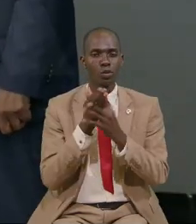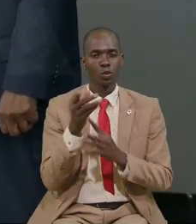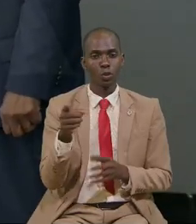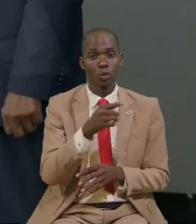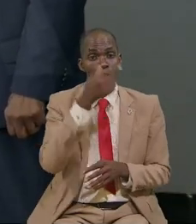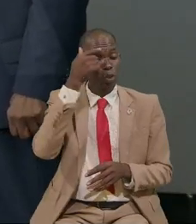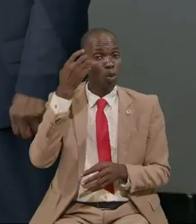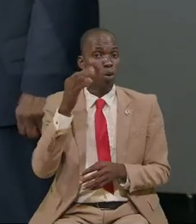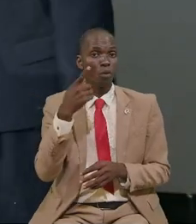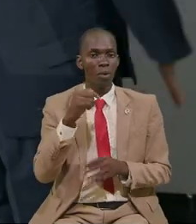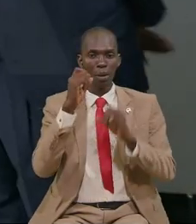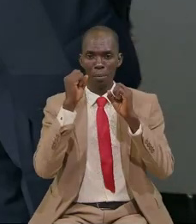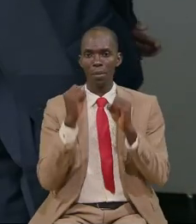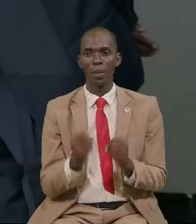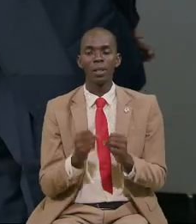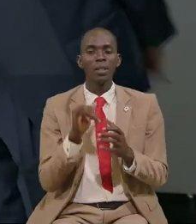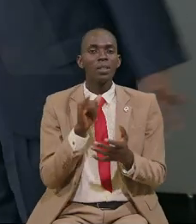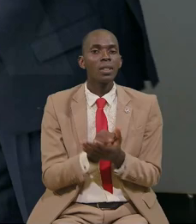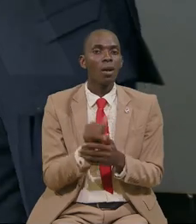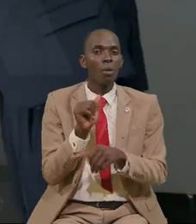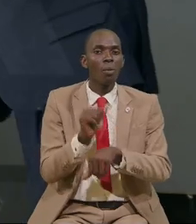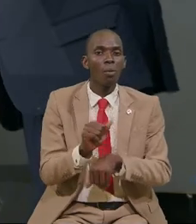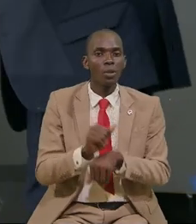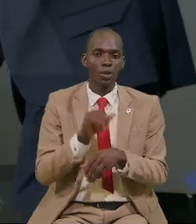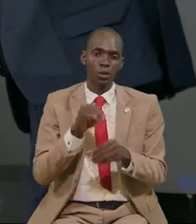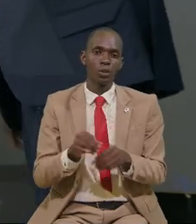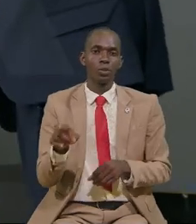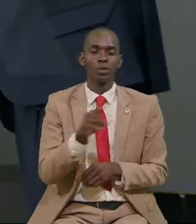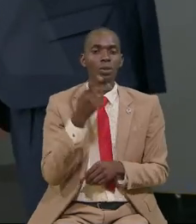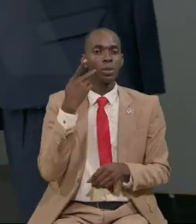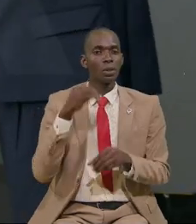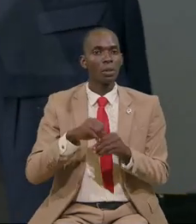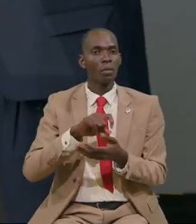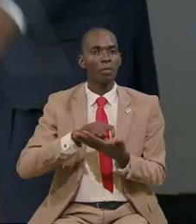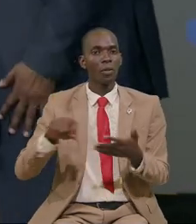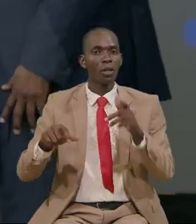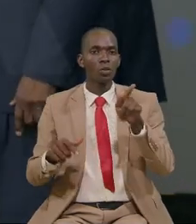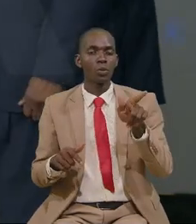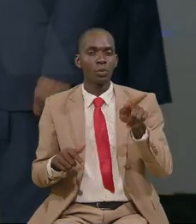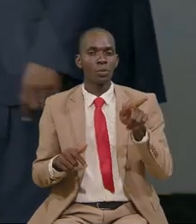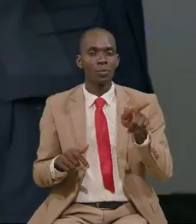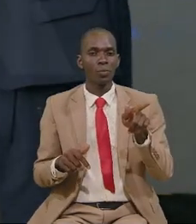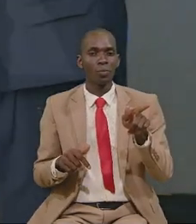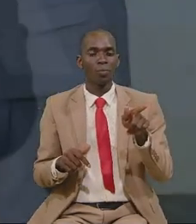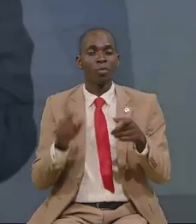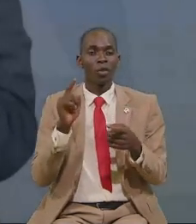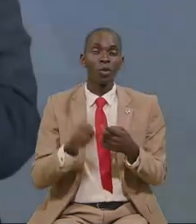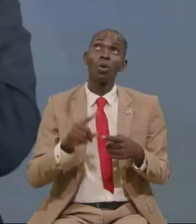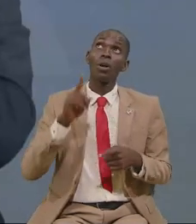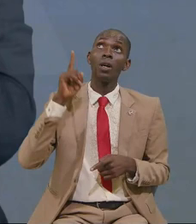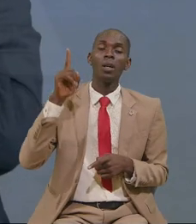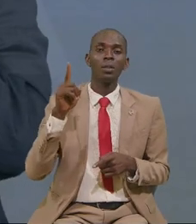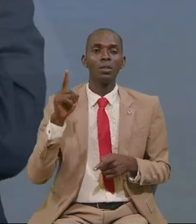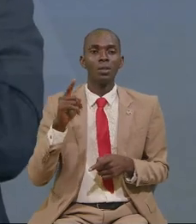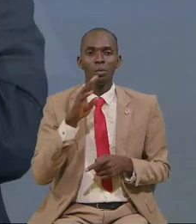the power that worketh in you. Look at verse 21. It says, unto him be